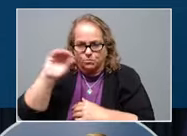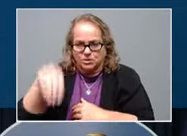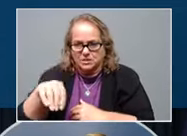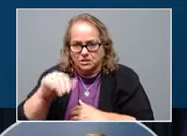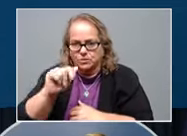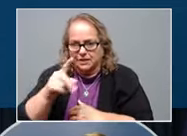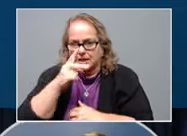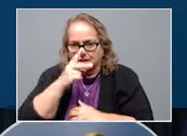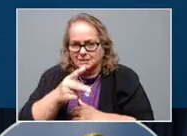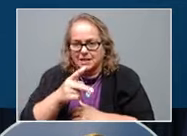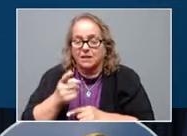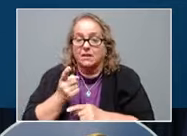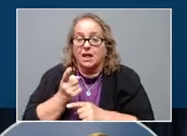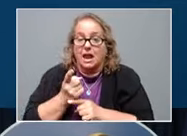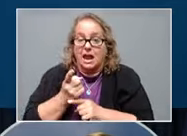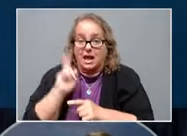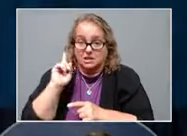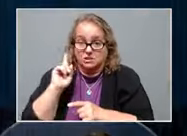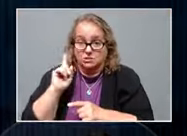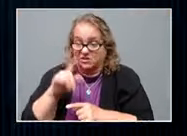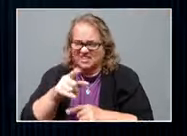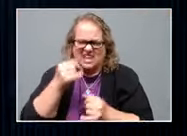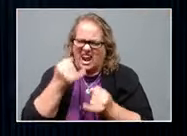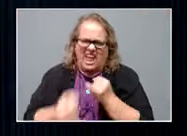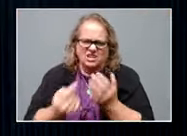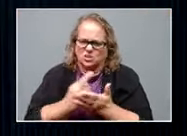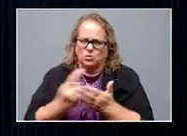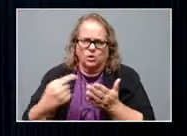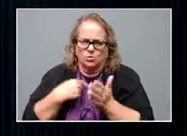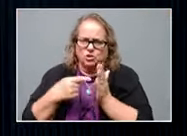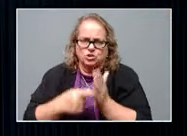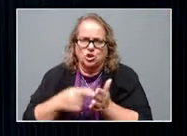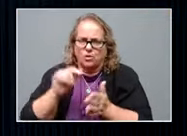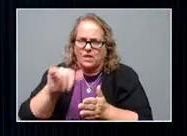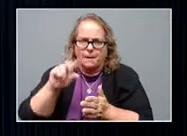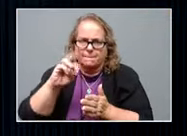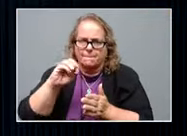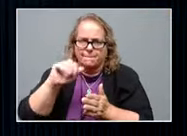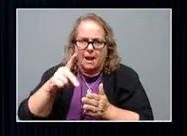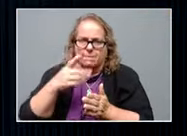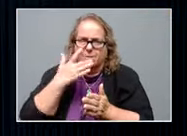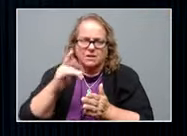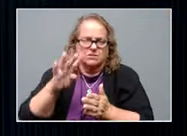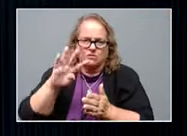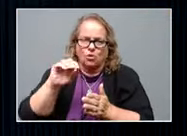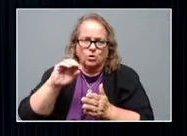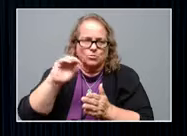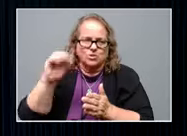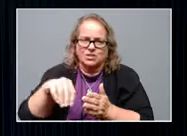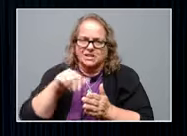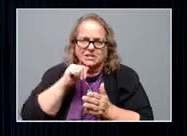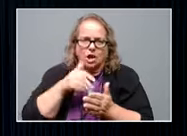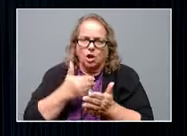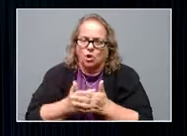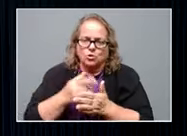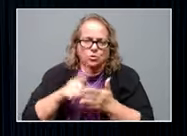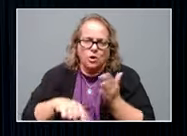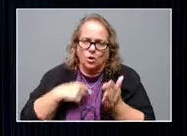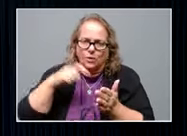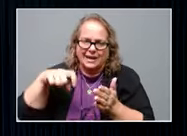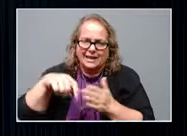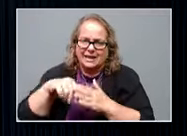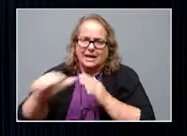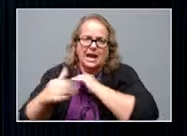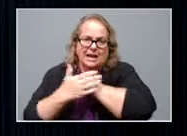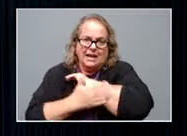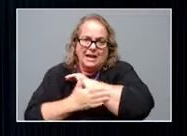last week we're going to show this map because 40% isn't anywhere close to what we need in a county to provide